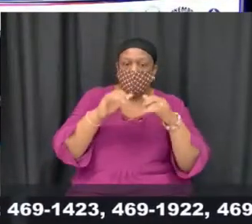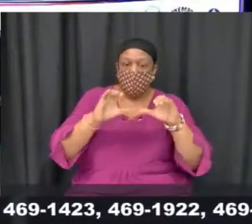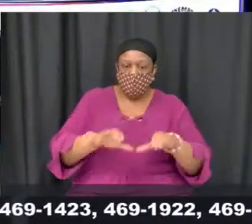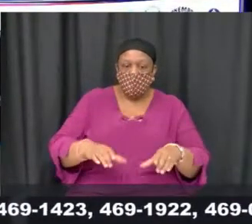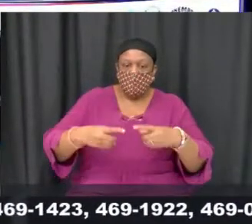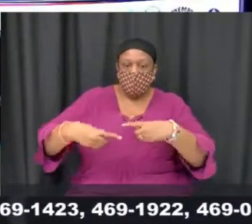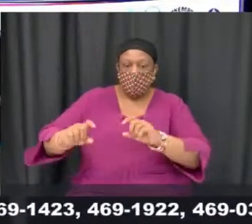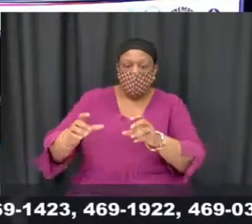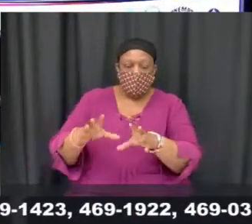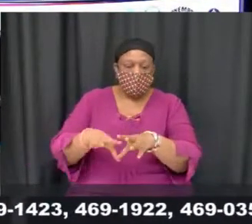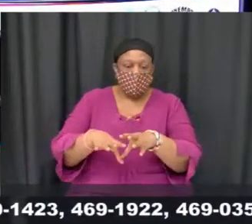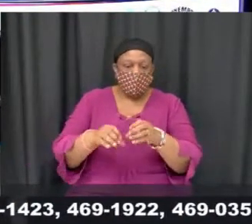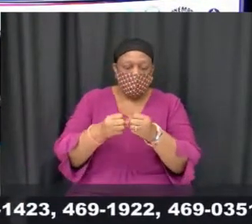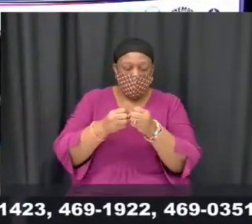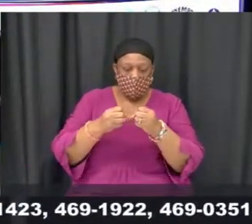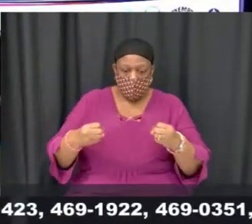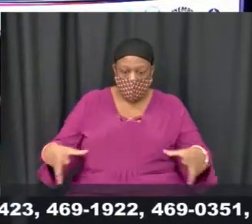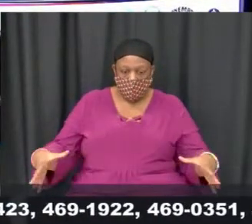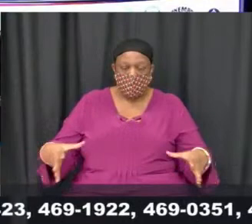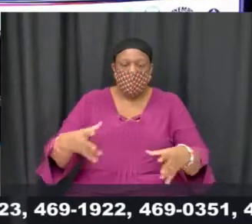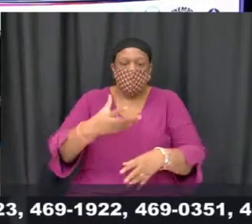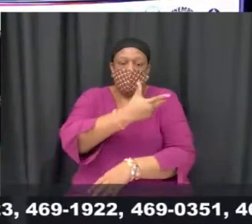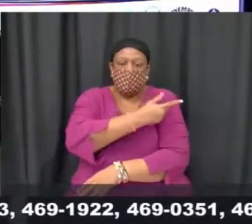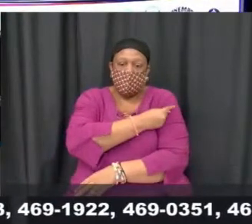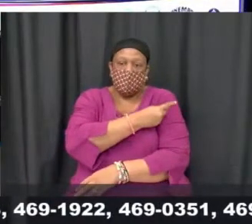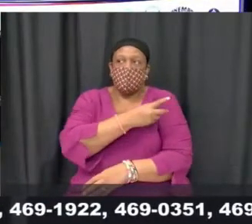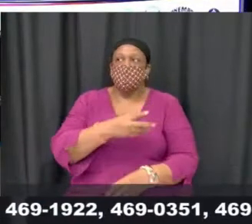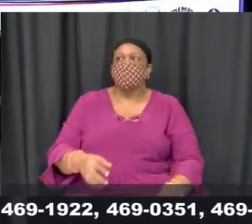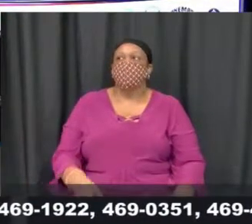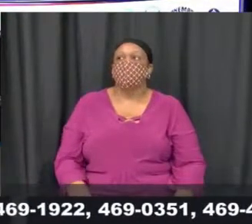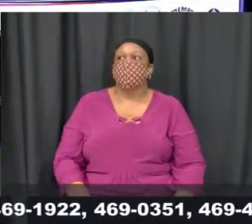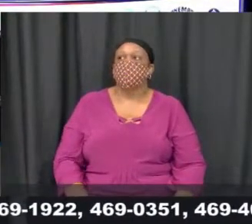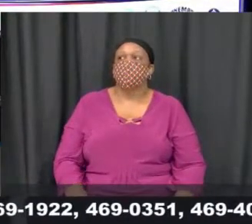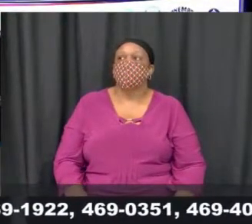Well, first of all, let me start by saying that there is no